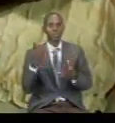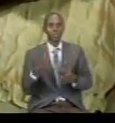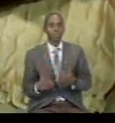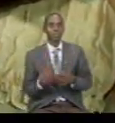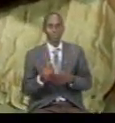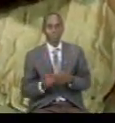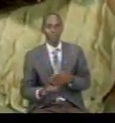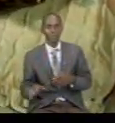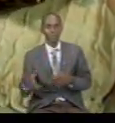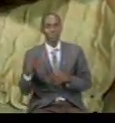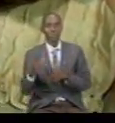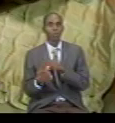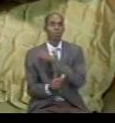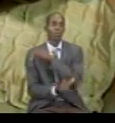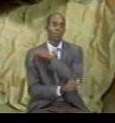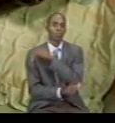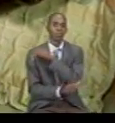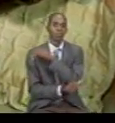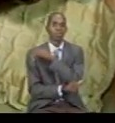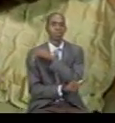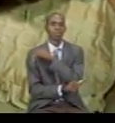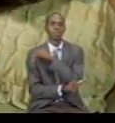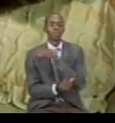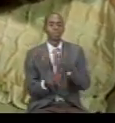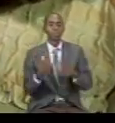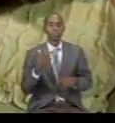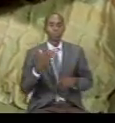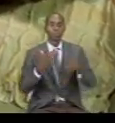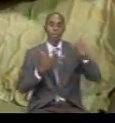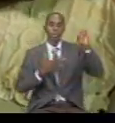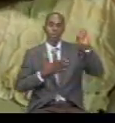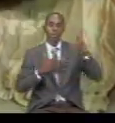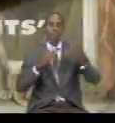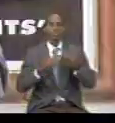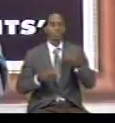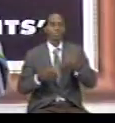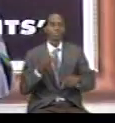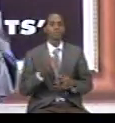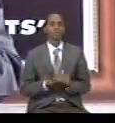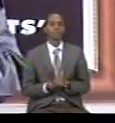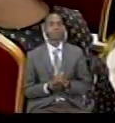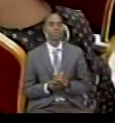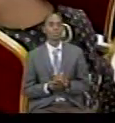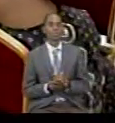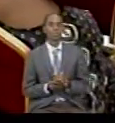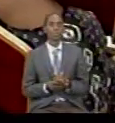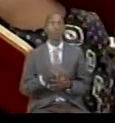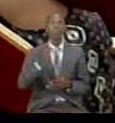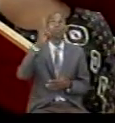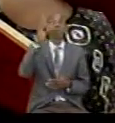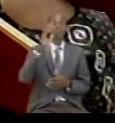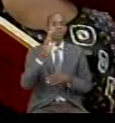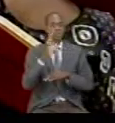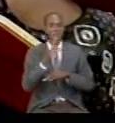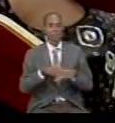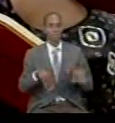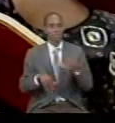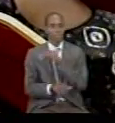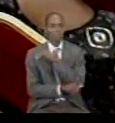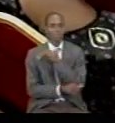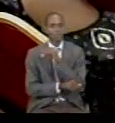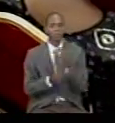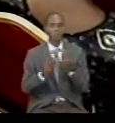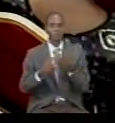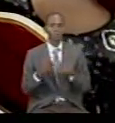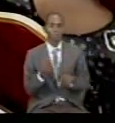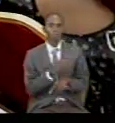tell me, the seed of Abraham, my friend. God called him friend, and the Lord